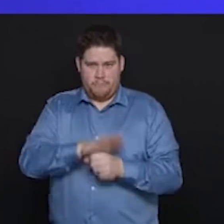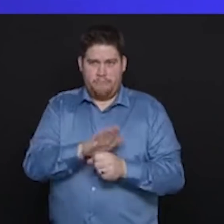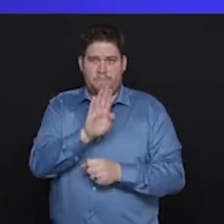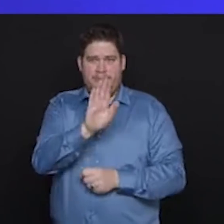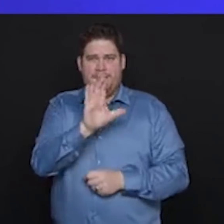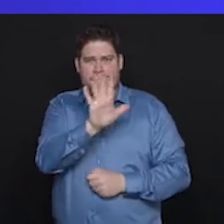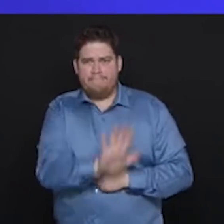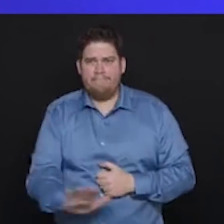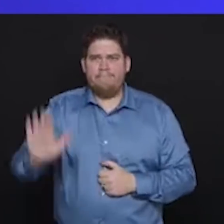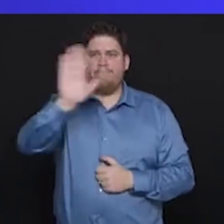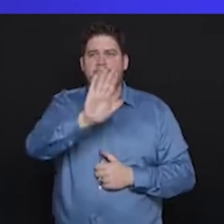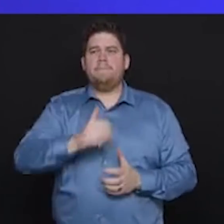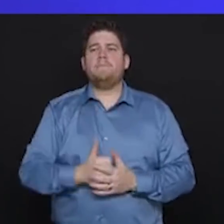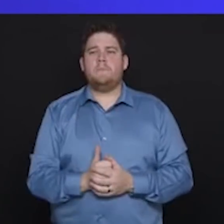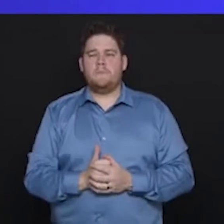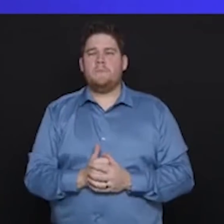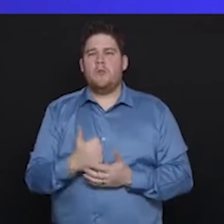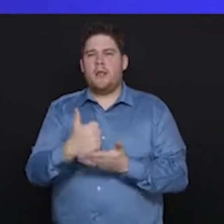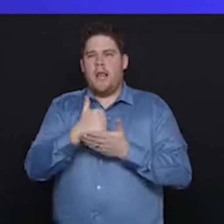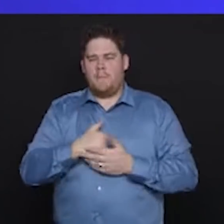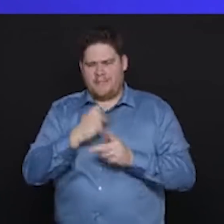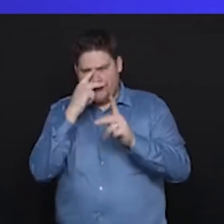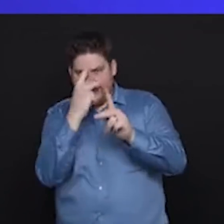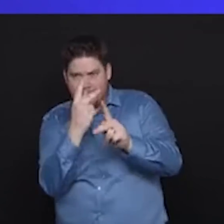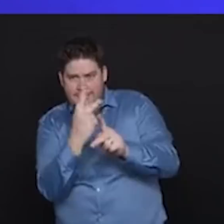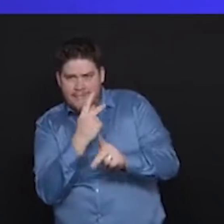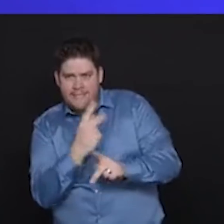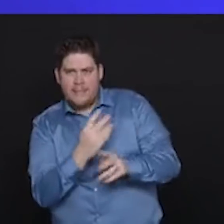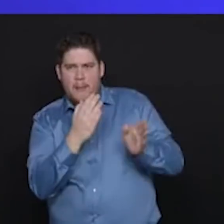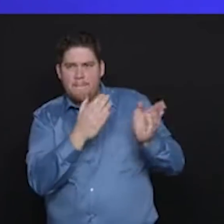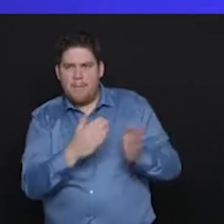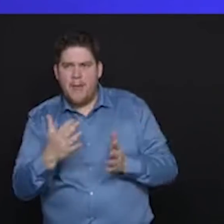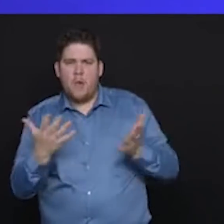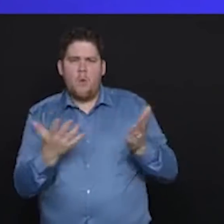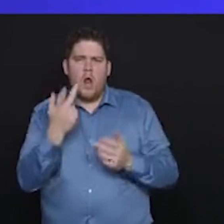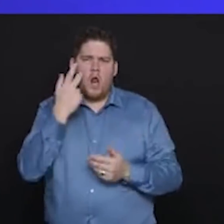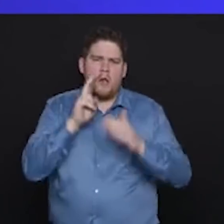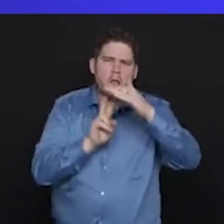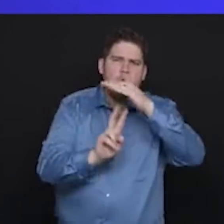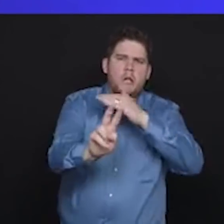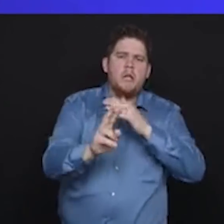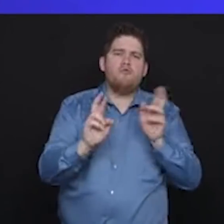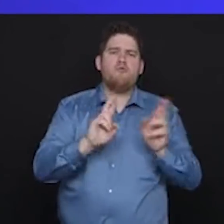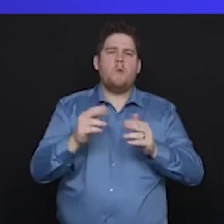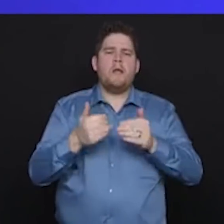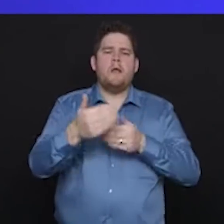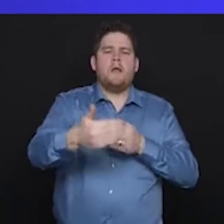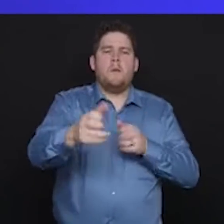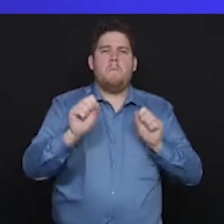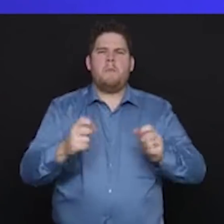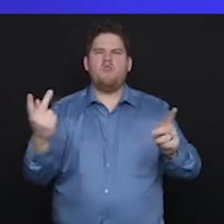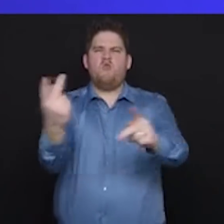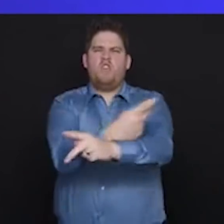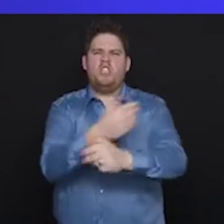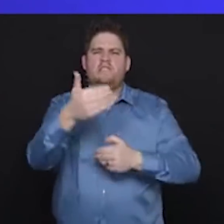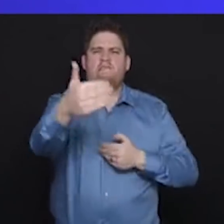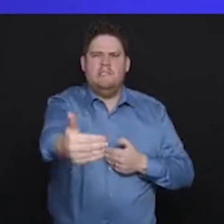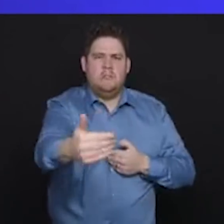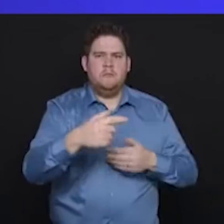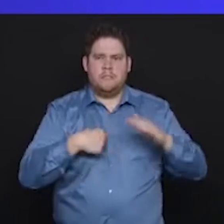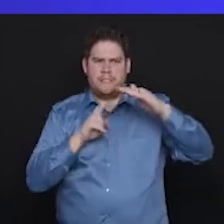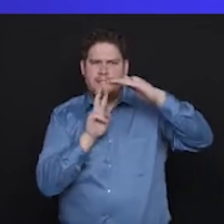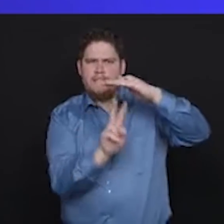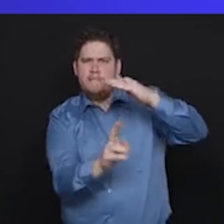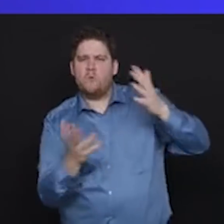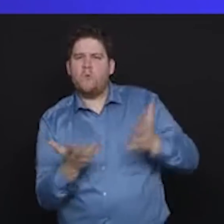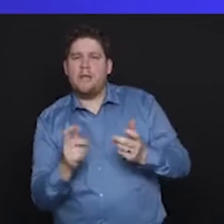say, okay, what do we need to have in place? And the exact numbers are really, in my mind, not that important. It's much